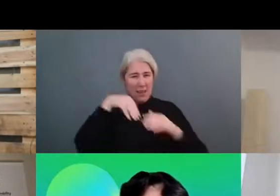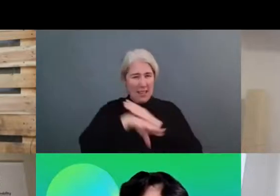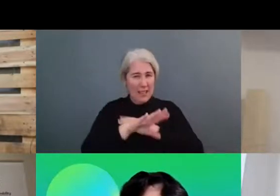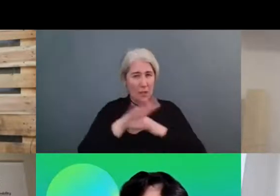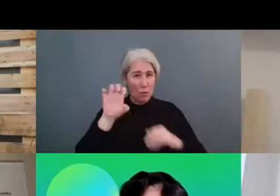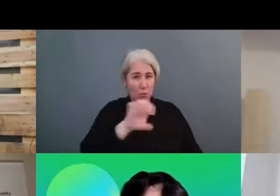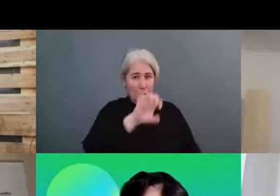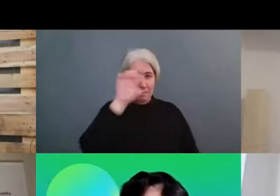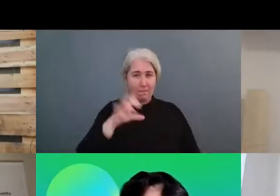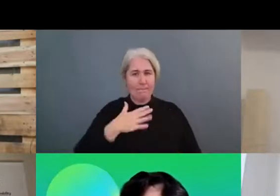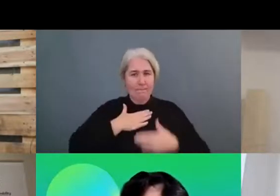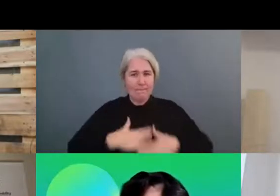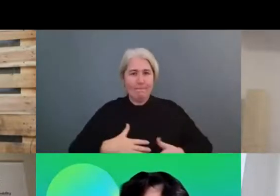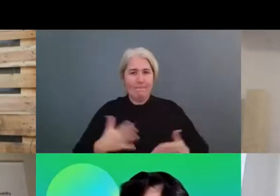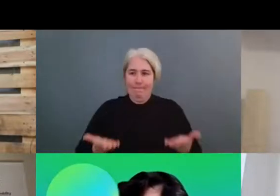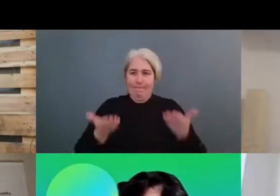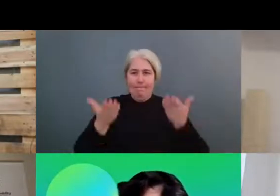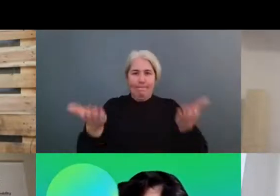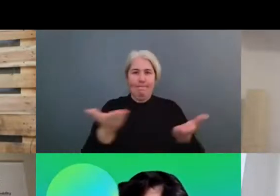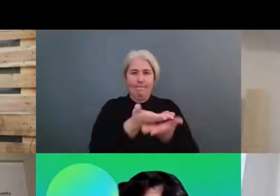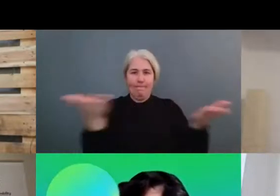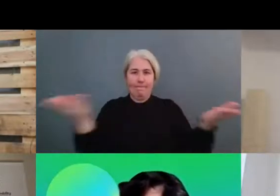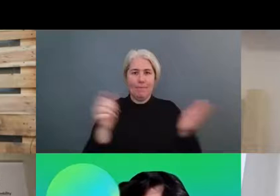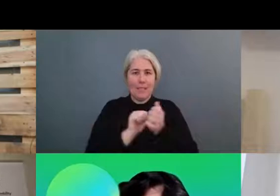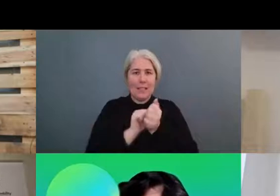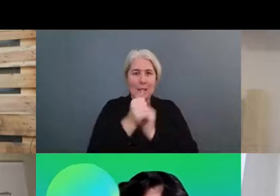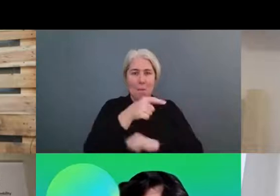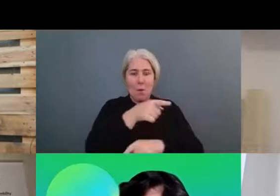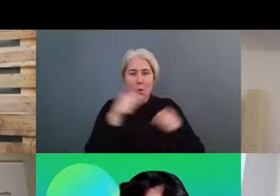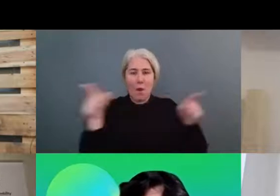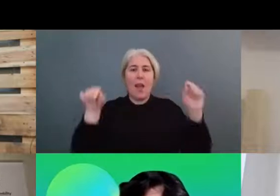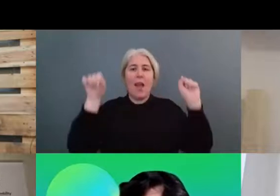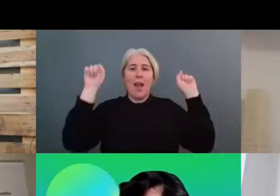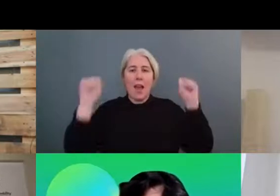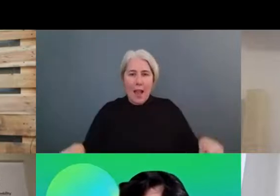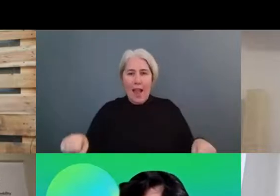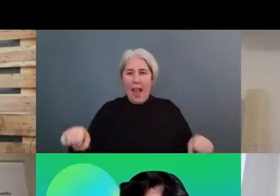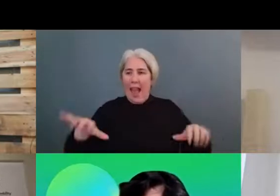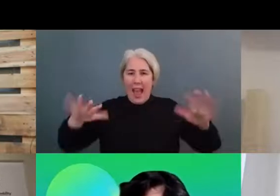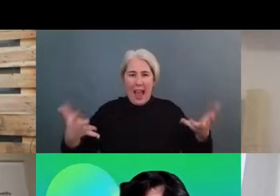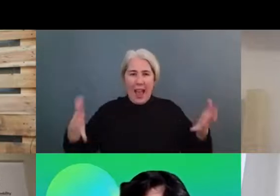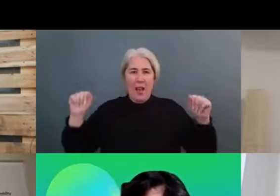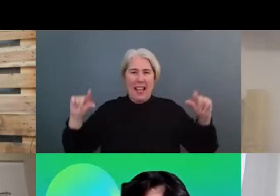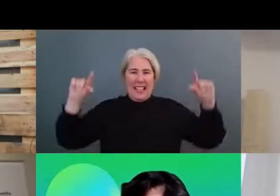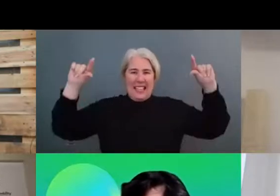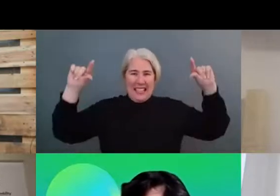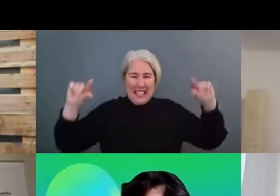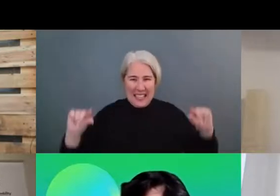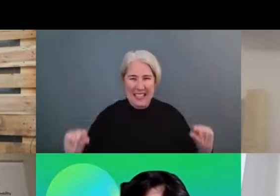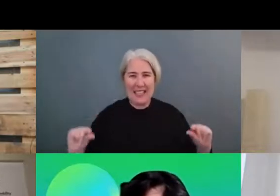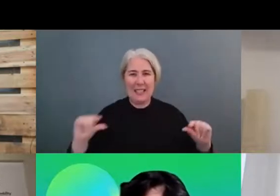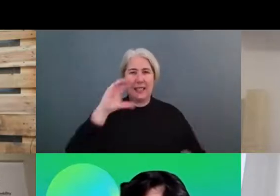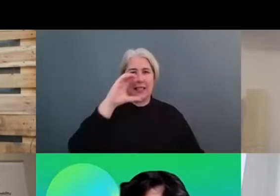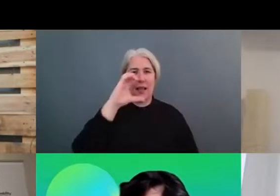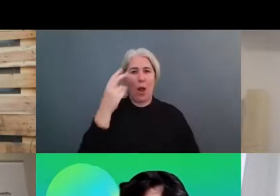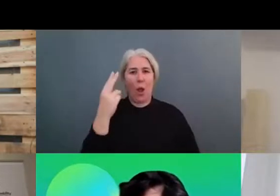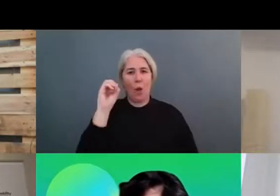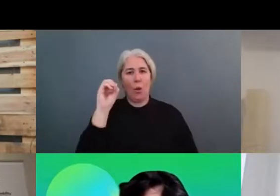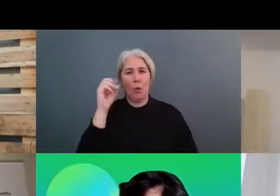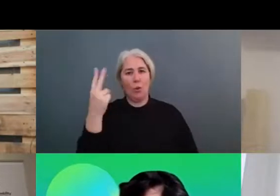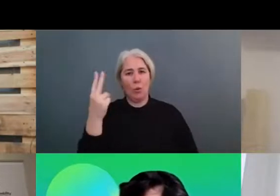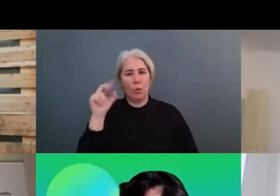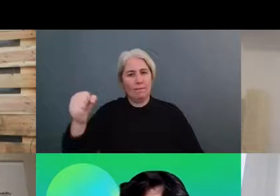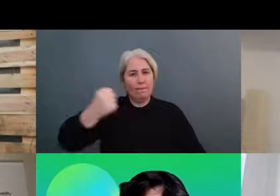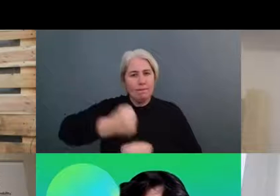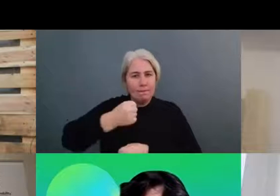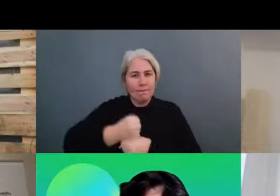to sports organizations to commit to working together on low carbon solutions and learn from each other on how to achieve climate